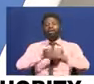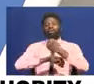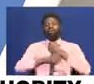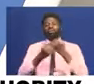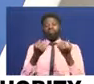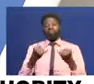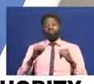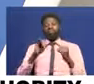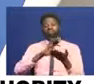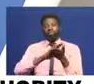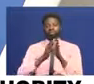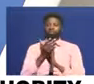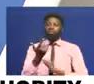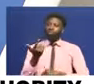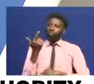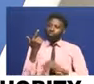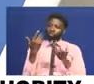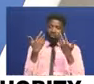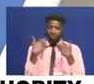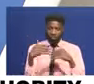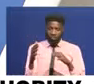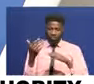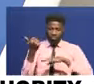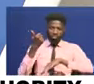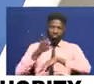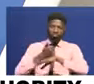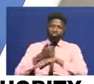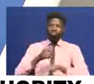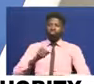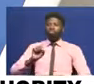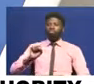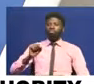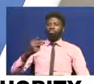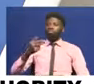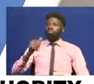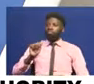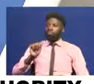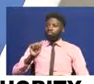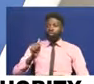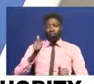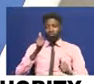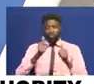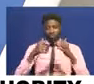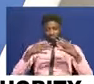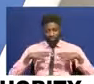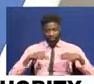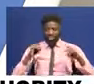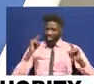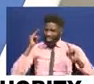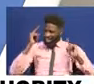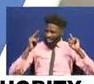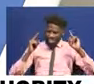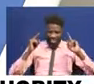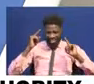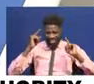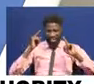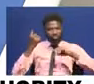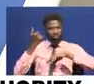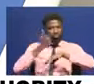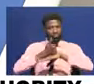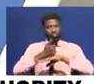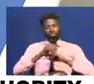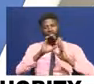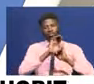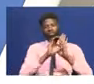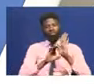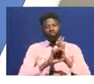law. We have got a board of the Social Health Authority that was constituted with a lot of thought again in mind. In terms of constitution, we've got